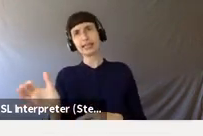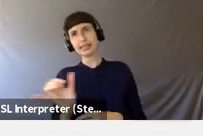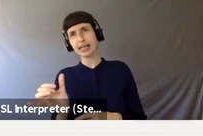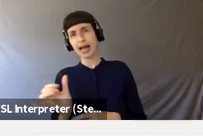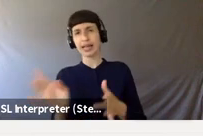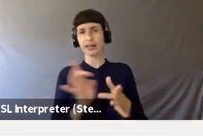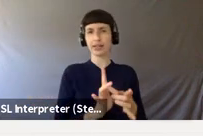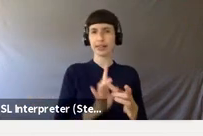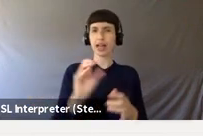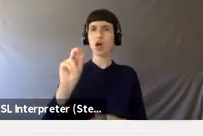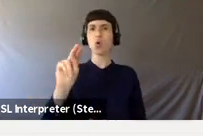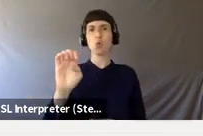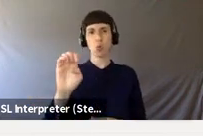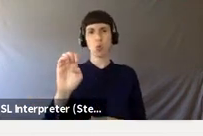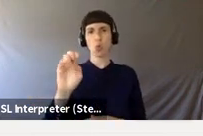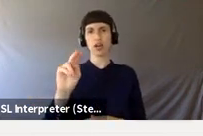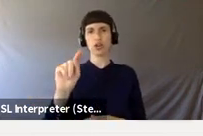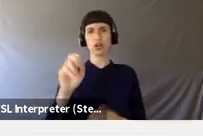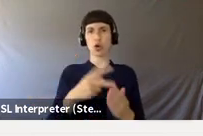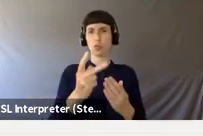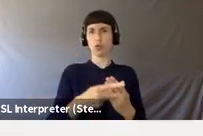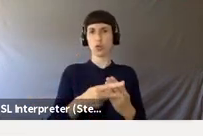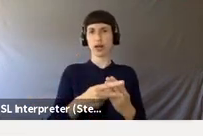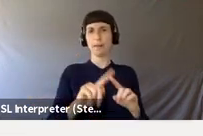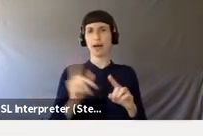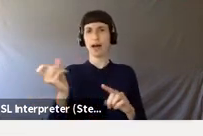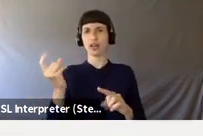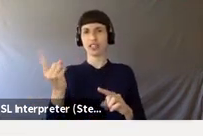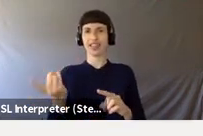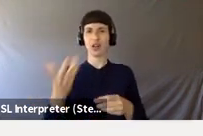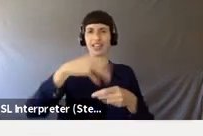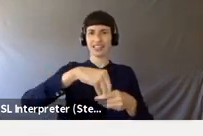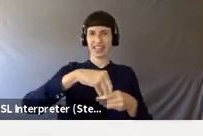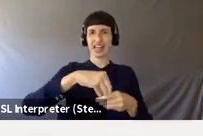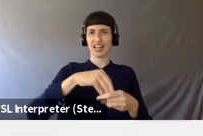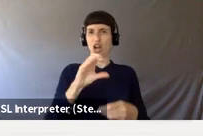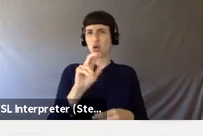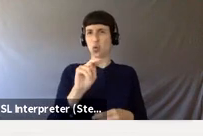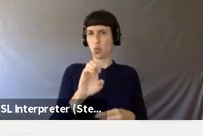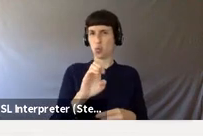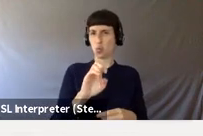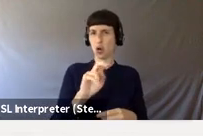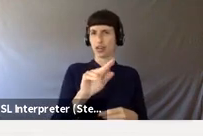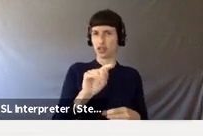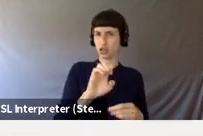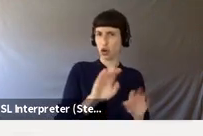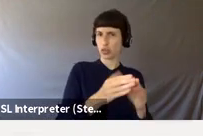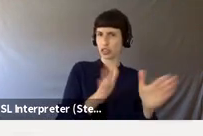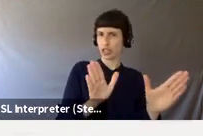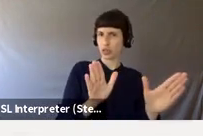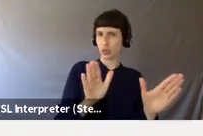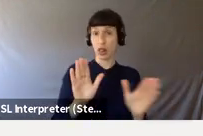live within it. And there's an interesting relationship between OneNote in general and what we're doing here with these